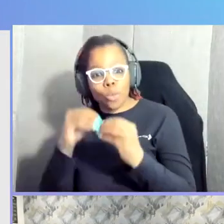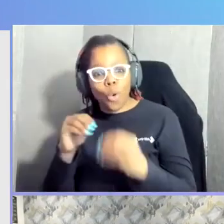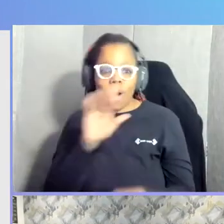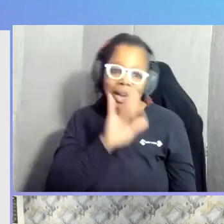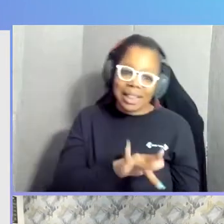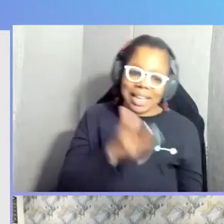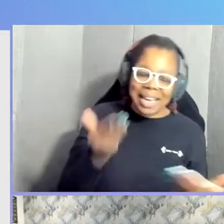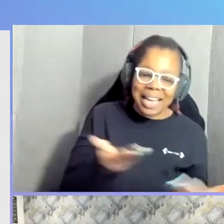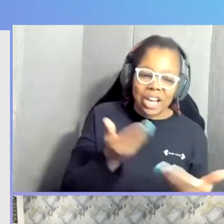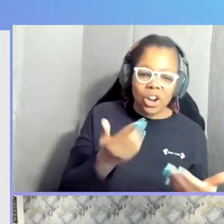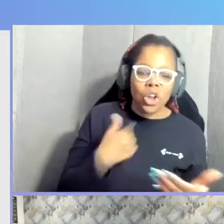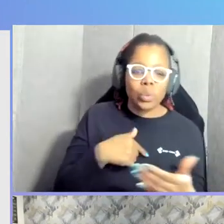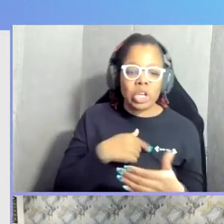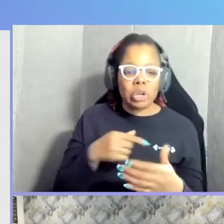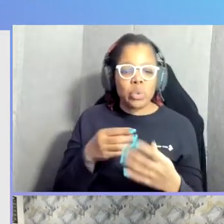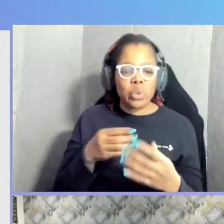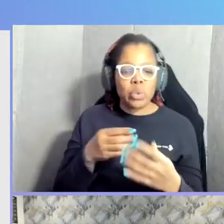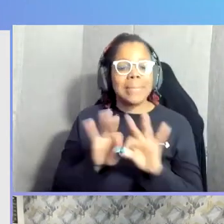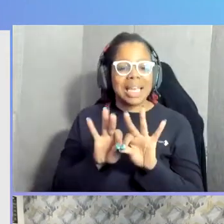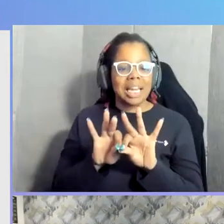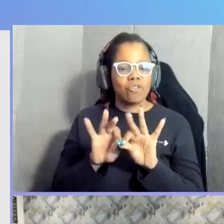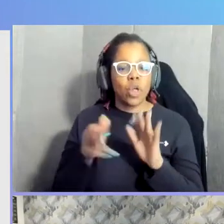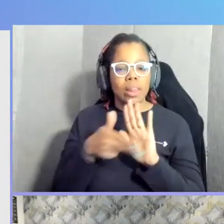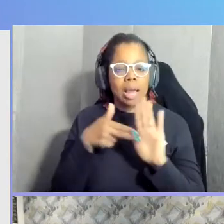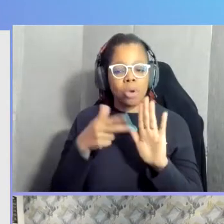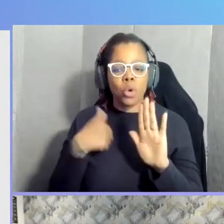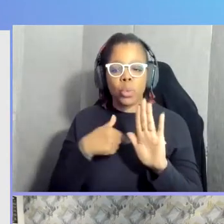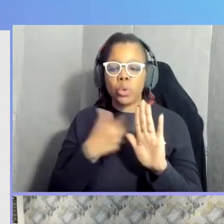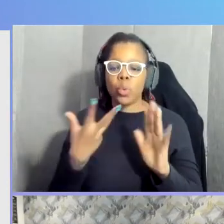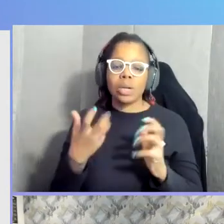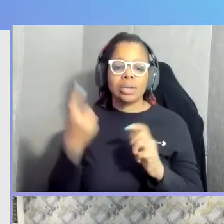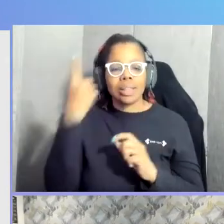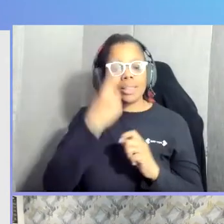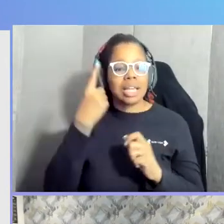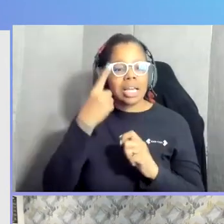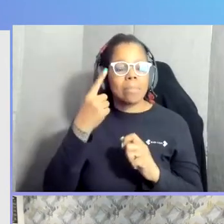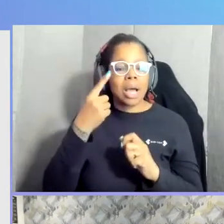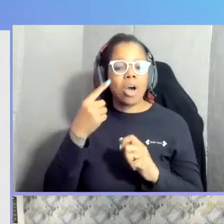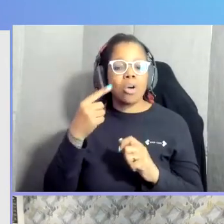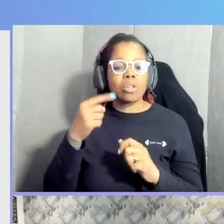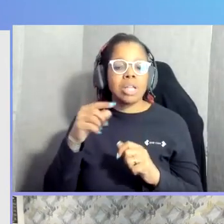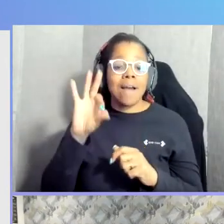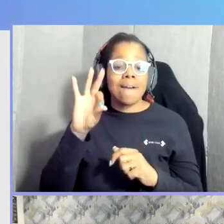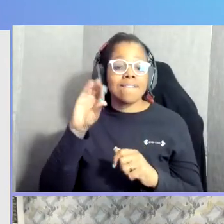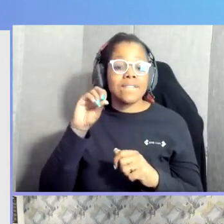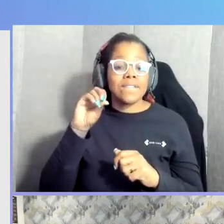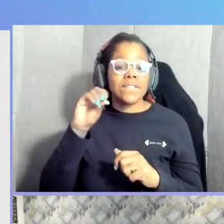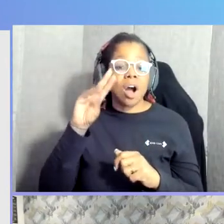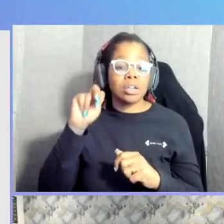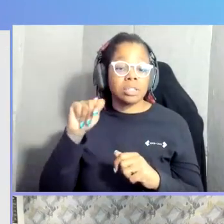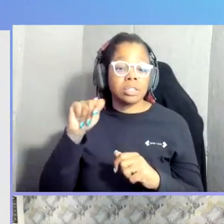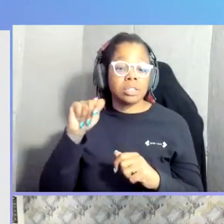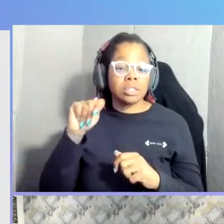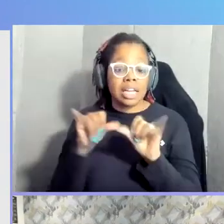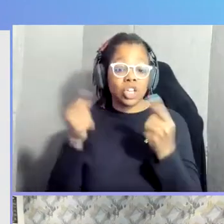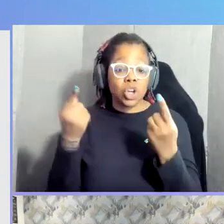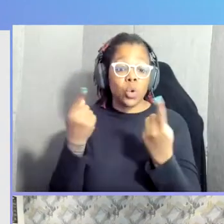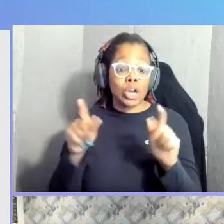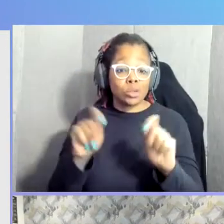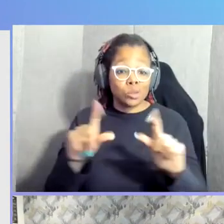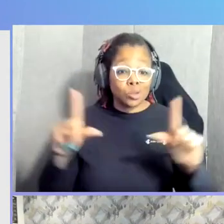We wanted to have meaningful labels. We wanted to think about the font size. Also, when you zoom the screen, is that